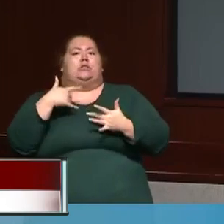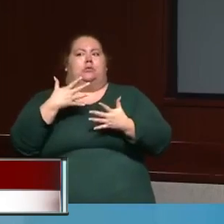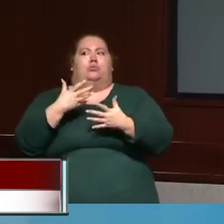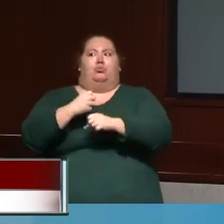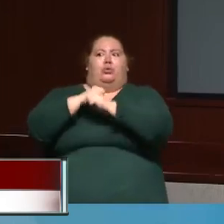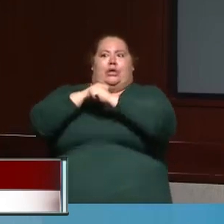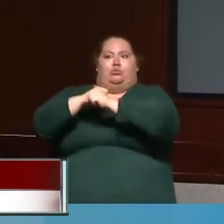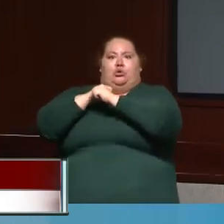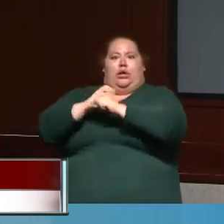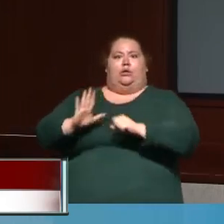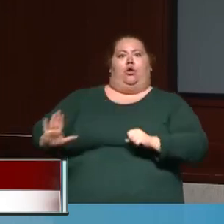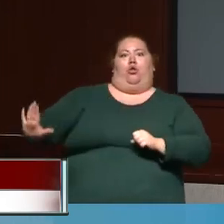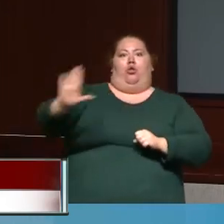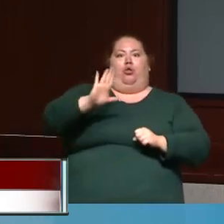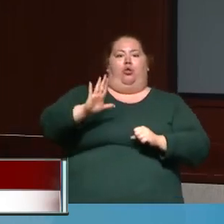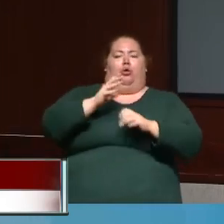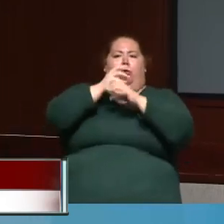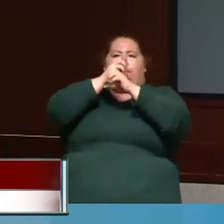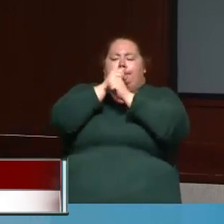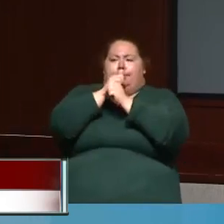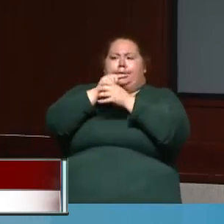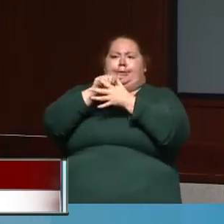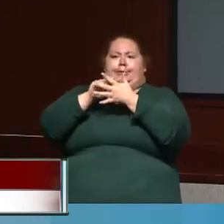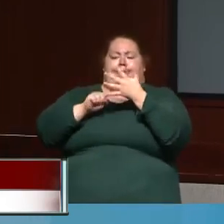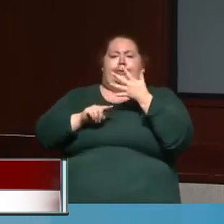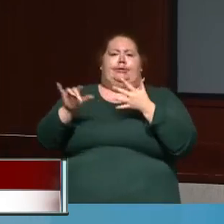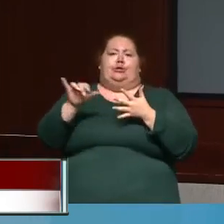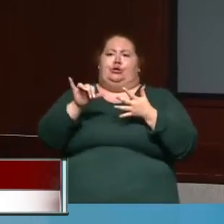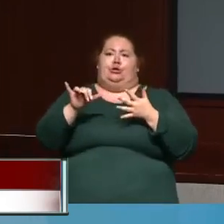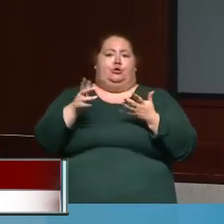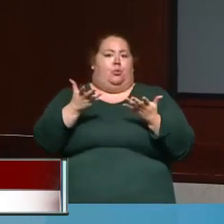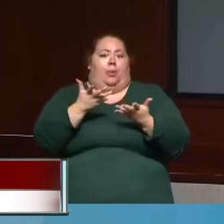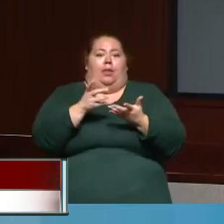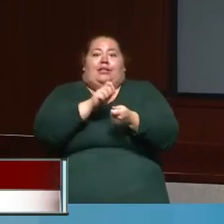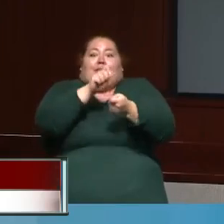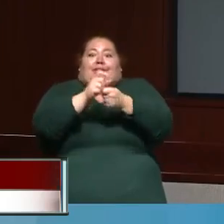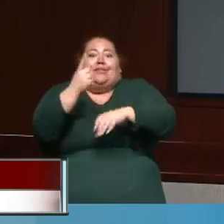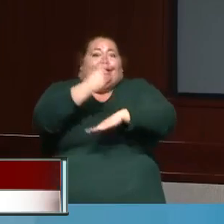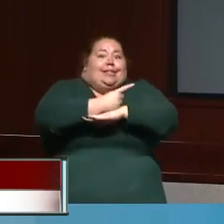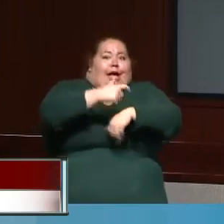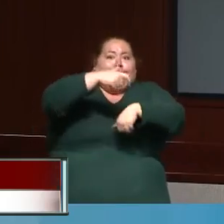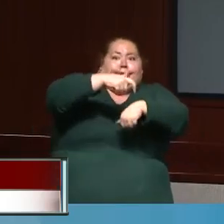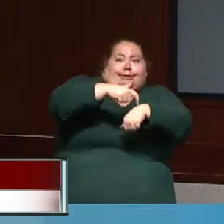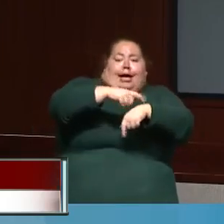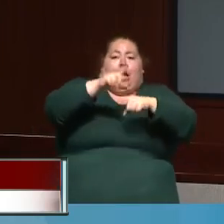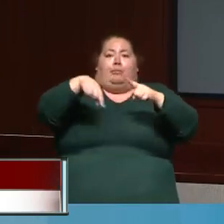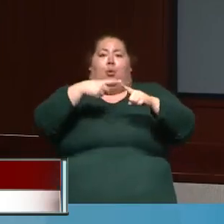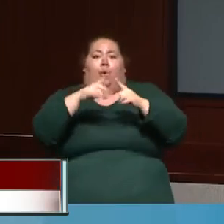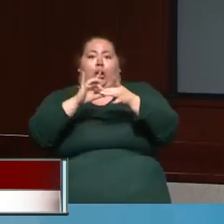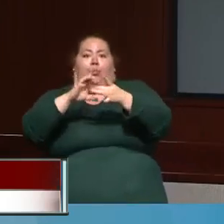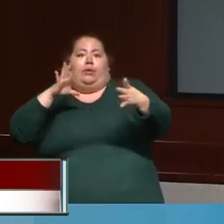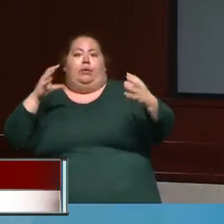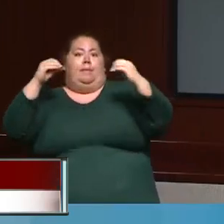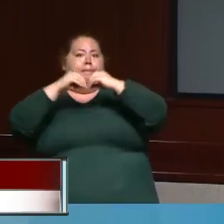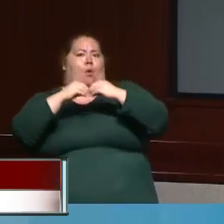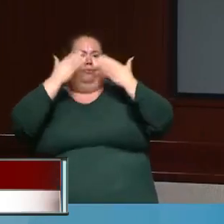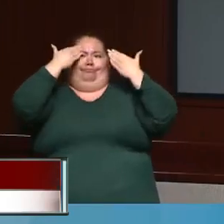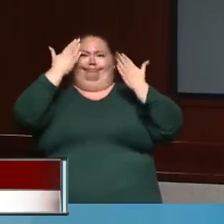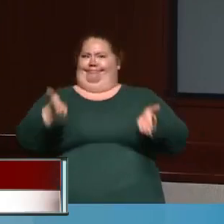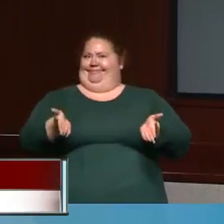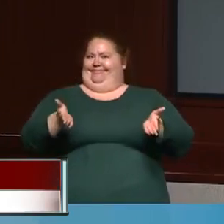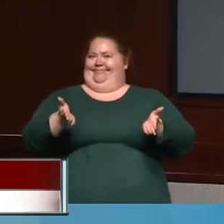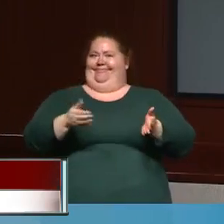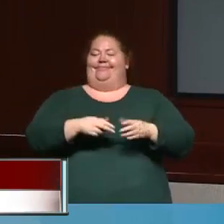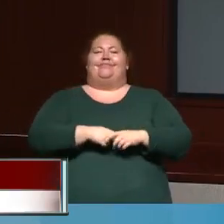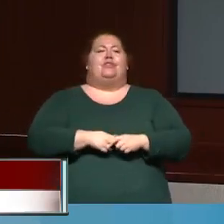can't say at what point in time we'll be able to release more information, because it depends on all the inputs. So if we have a lot of people who